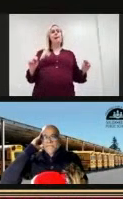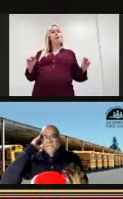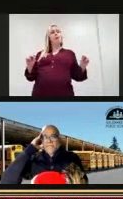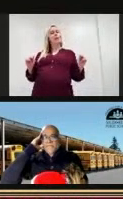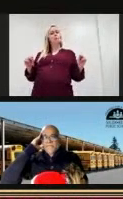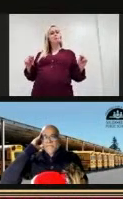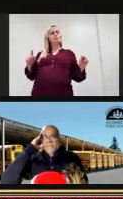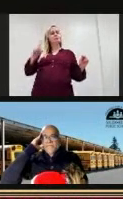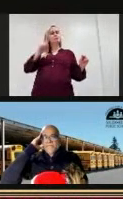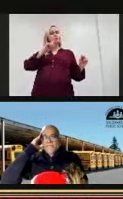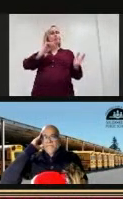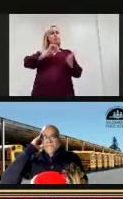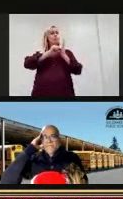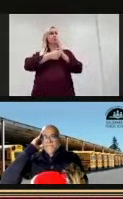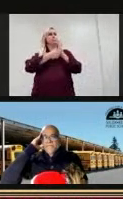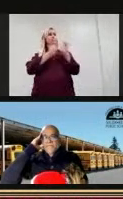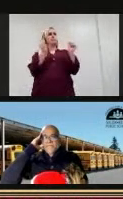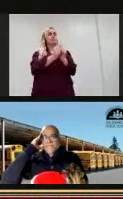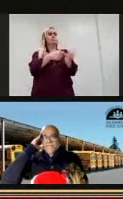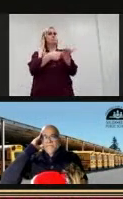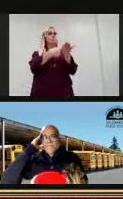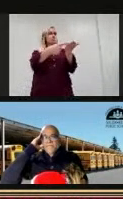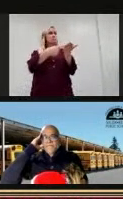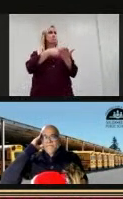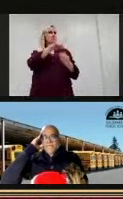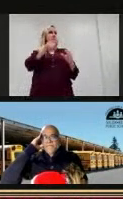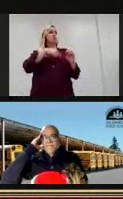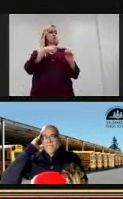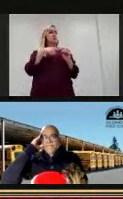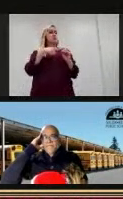I really am impressed with the discussion regarding